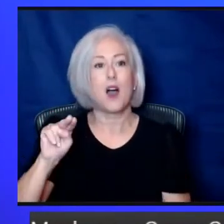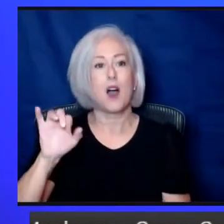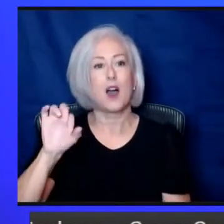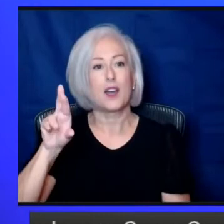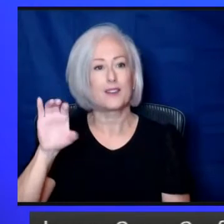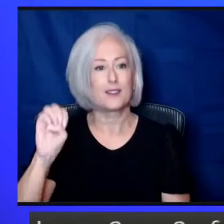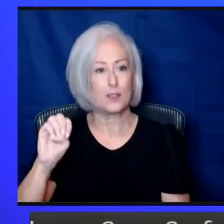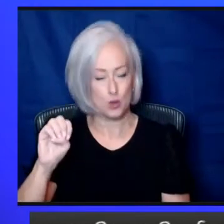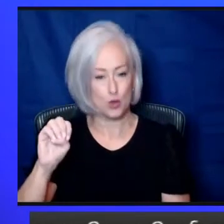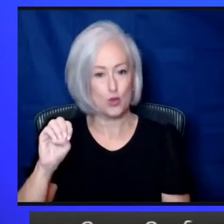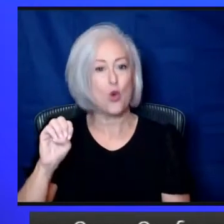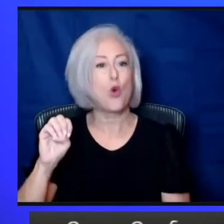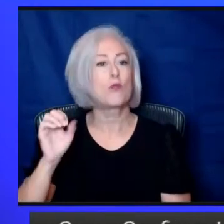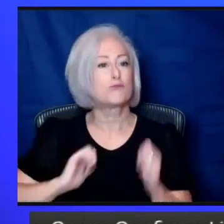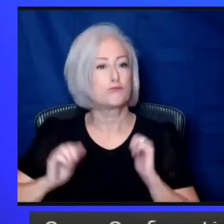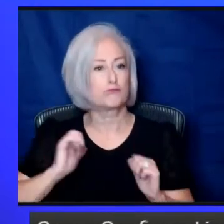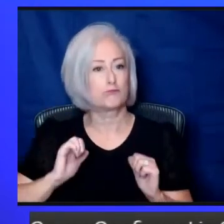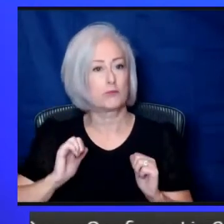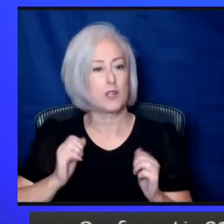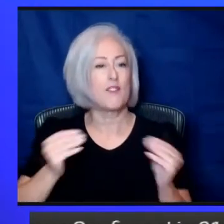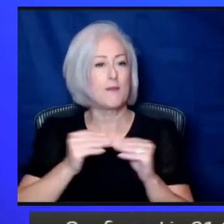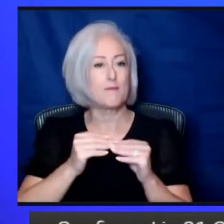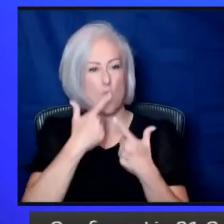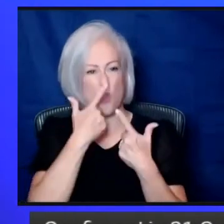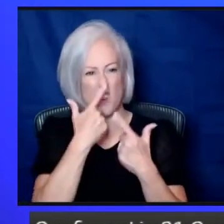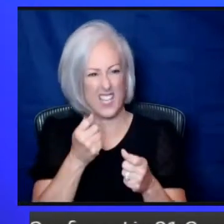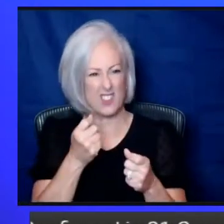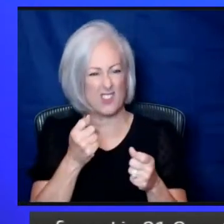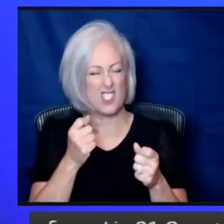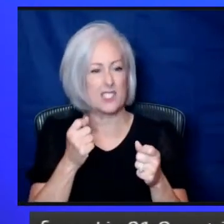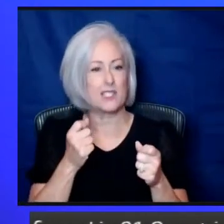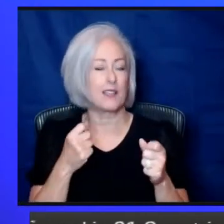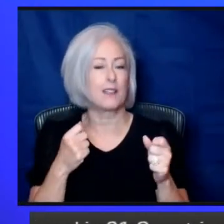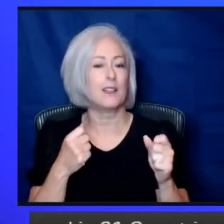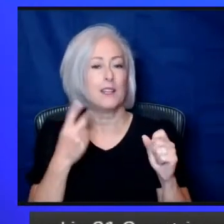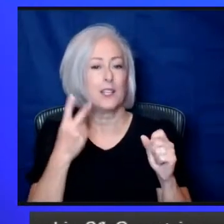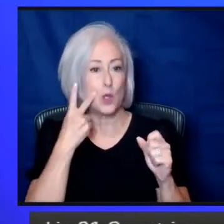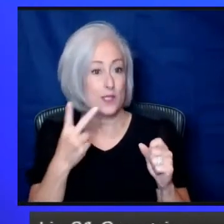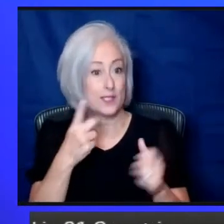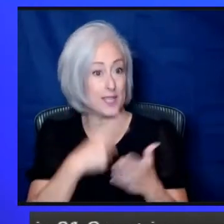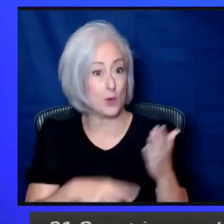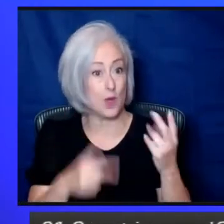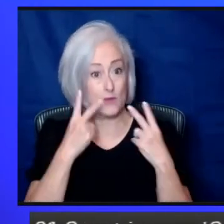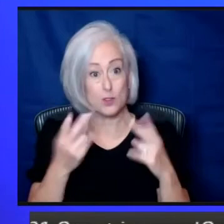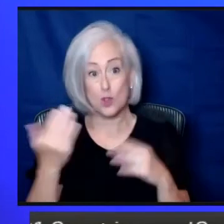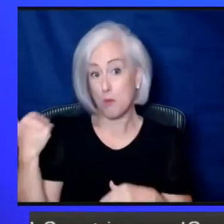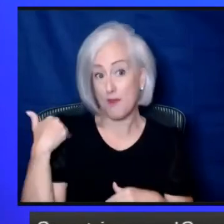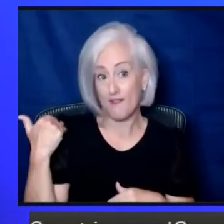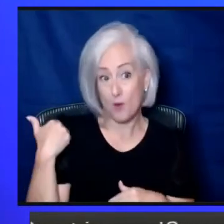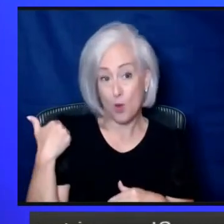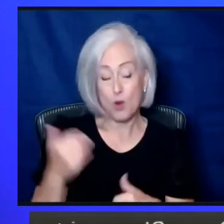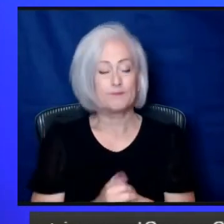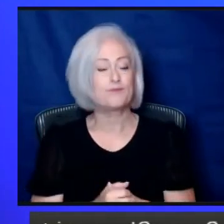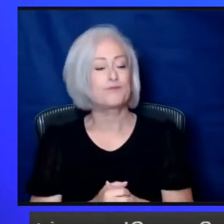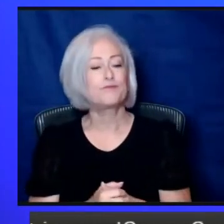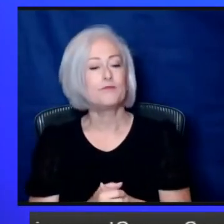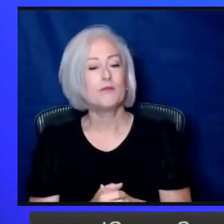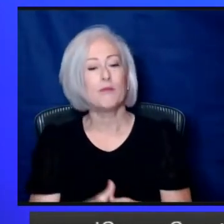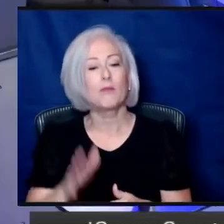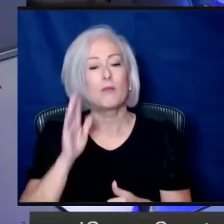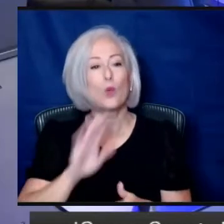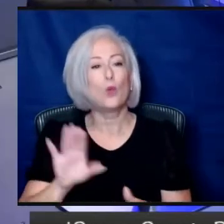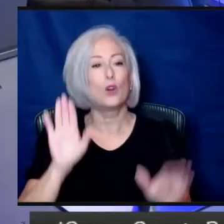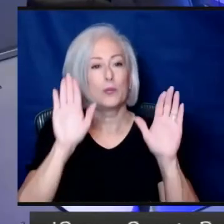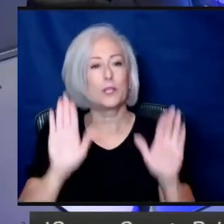interesting shows. It'll be fun to watch what you've seen before. It will also be awesome to kind of take a look back and